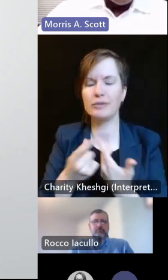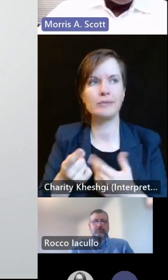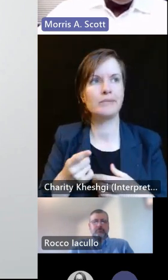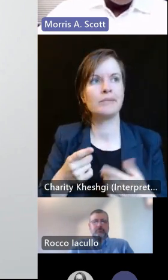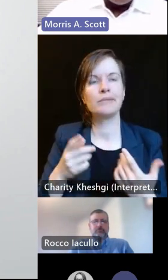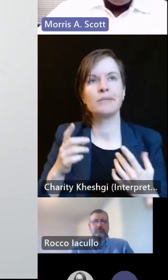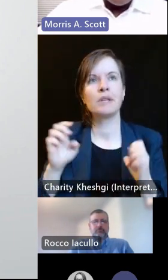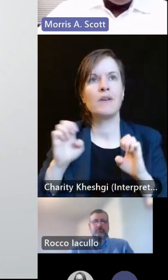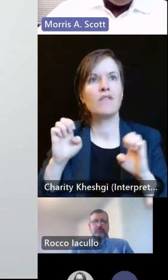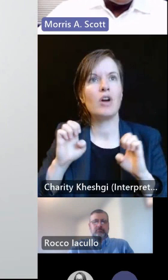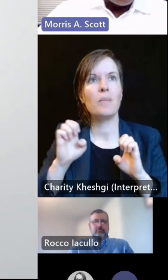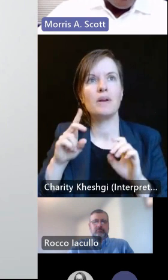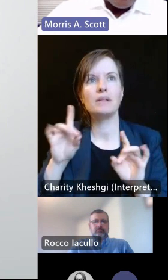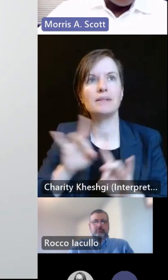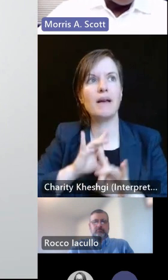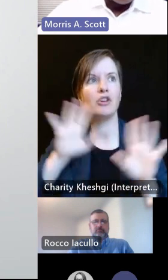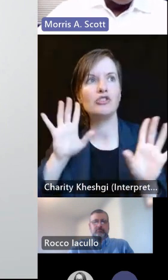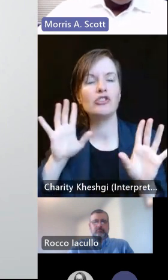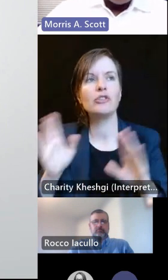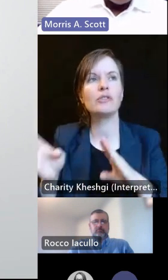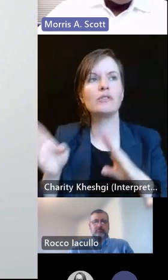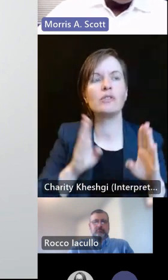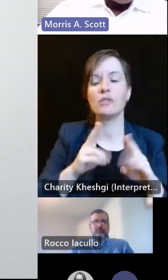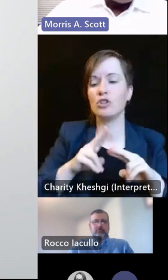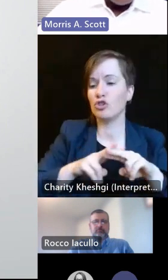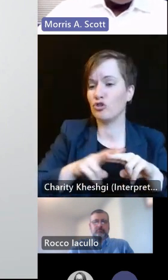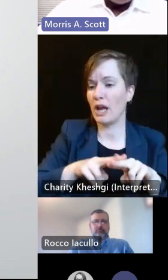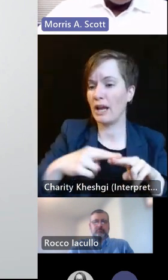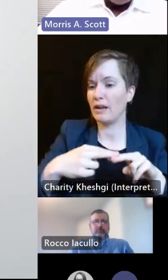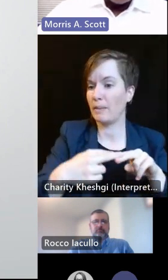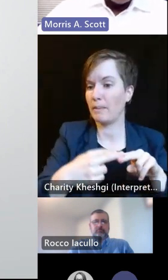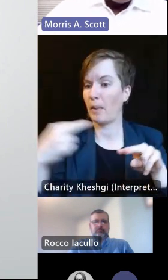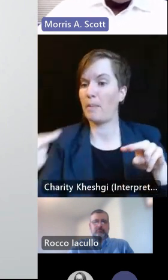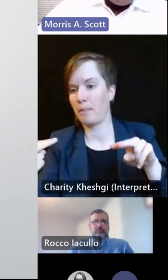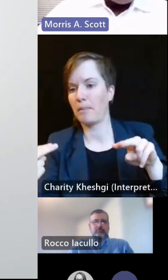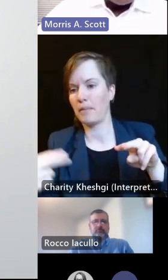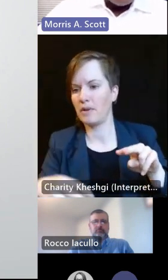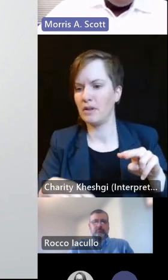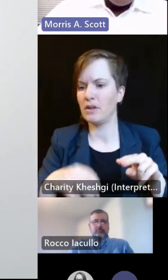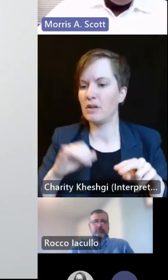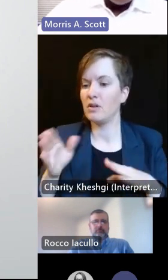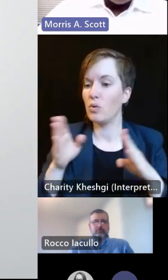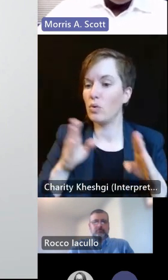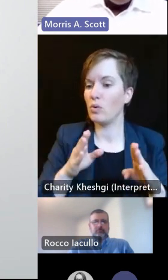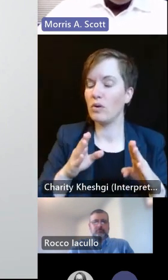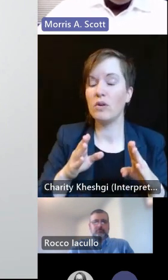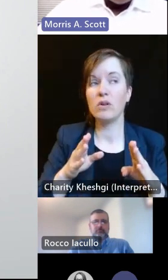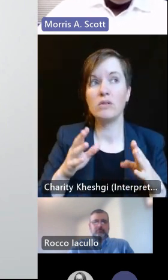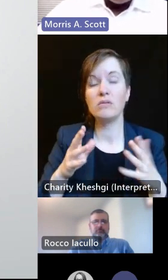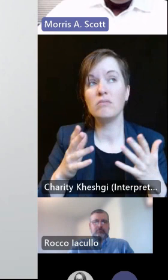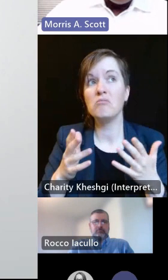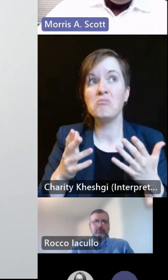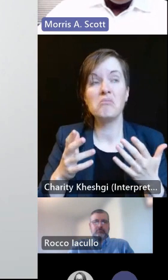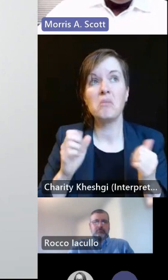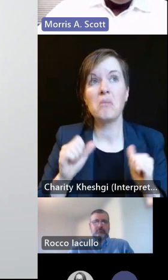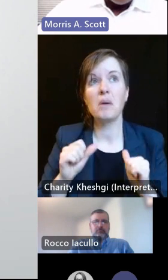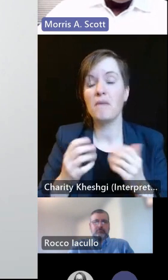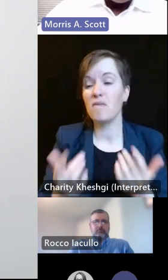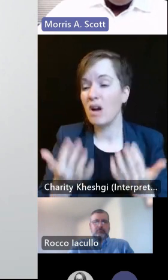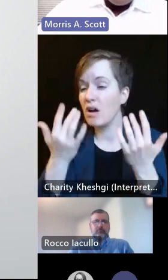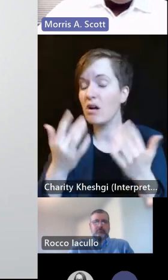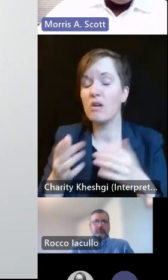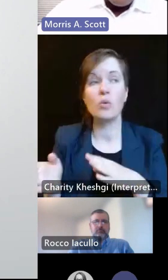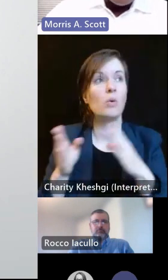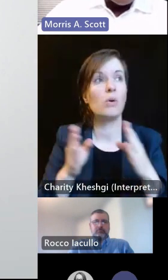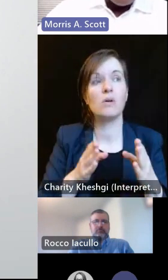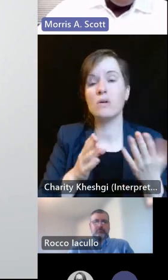derailment, or even a large fire. Another example could be a mass shooting or